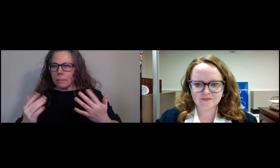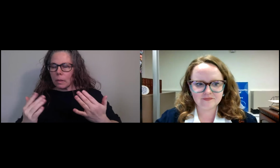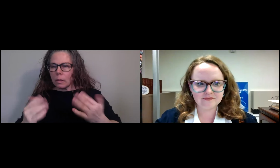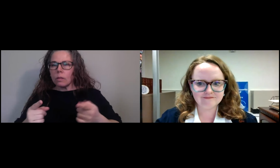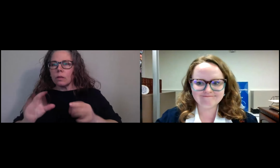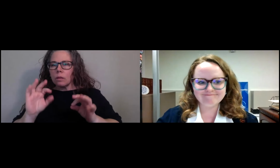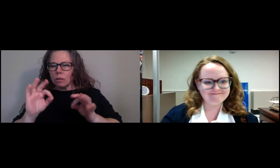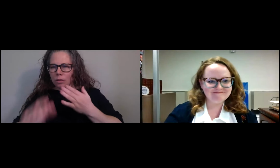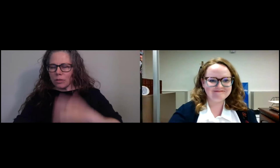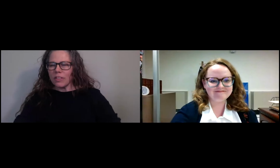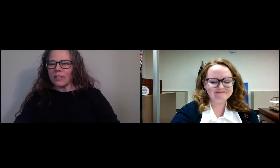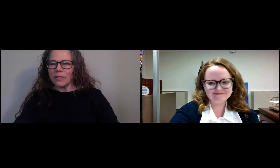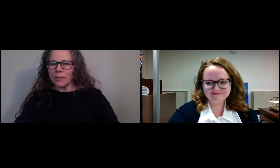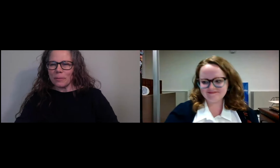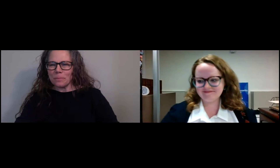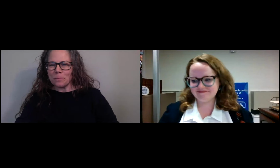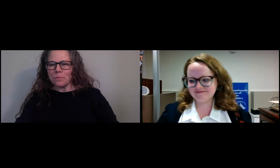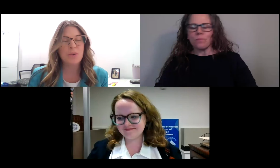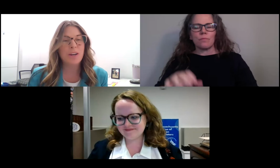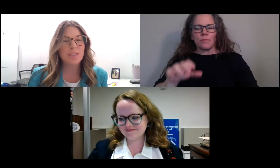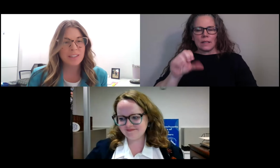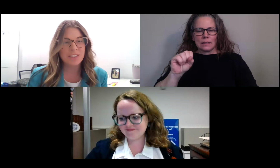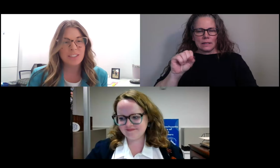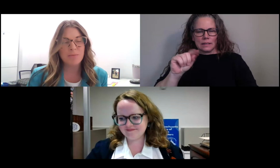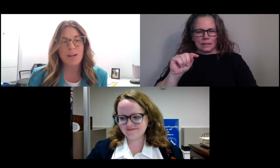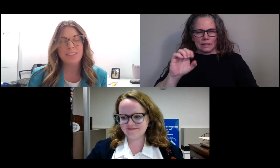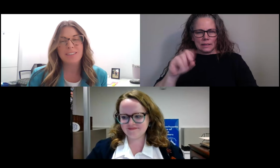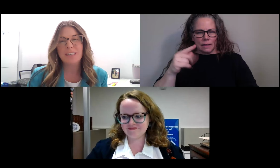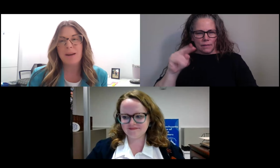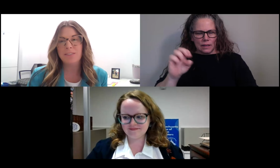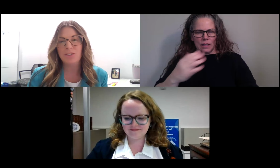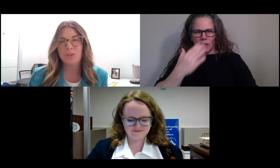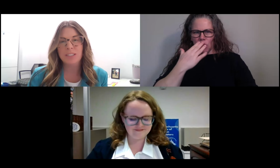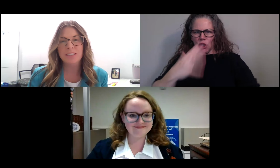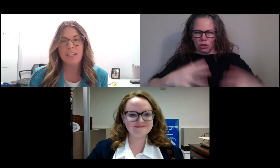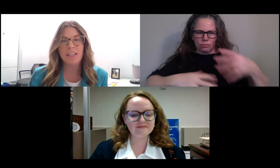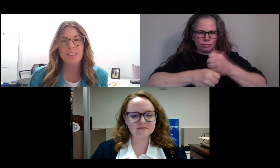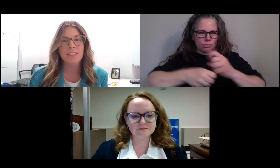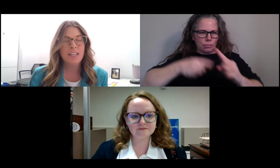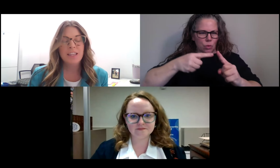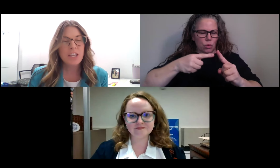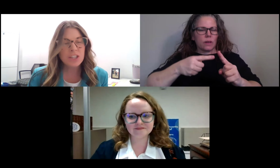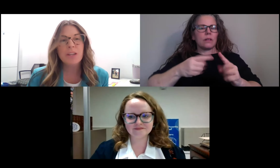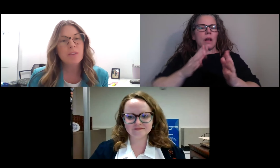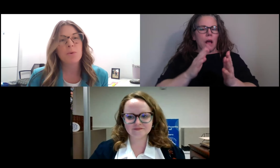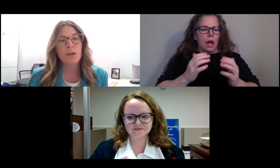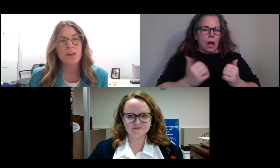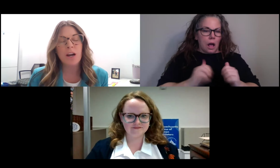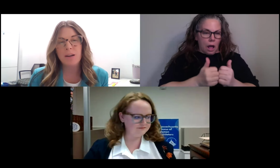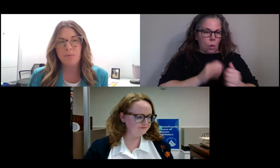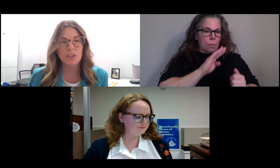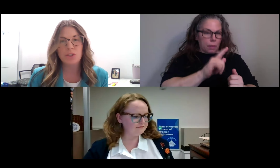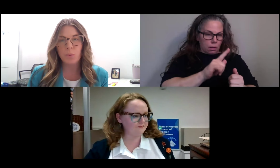Thank you, Nora. That was a really helpful overview of the legislative process in Massachusetts. And thank you even